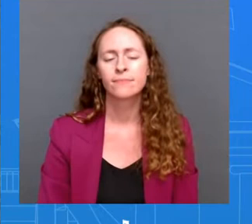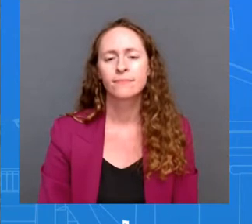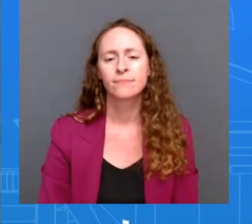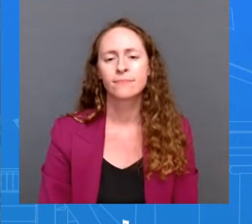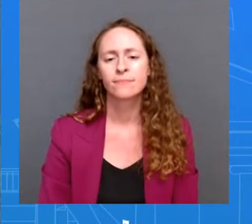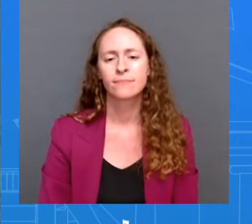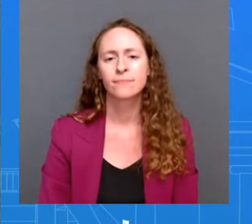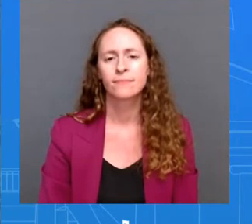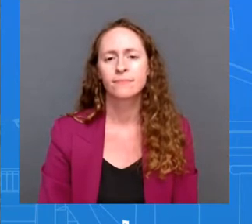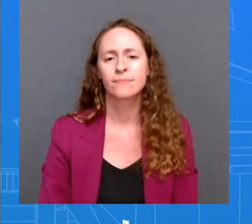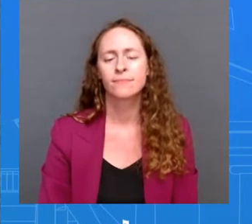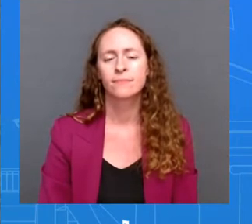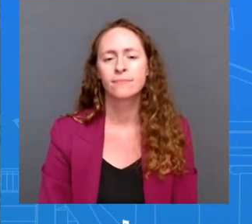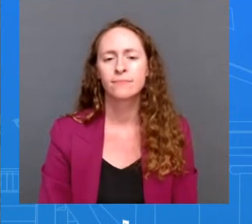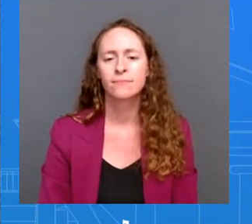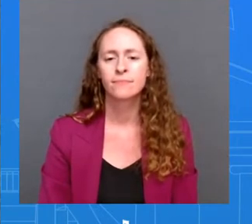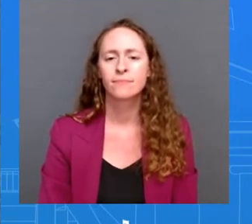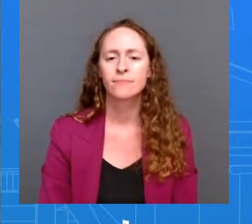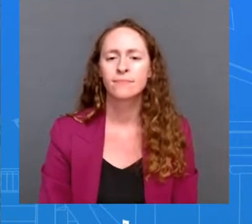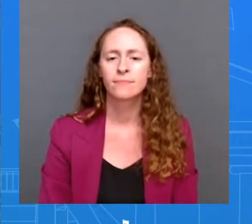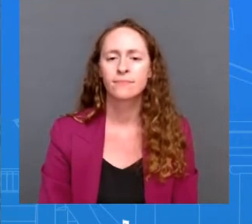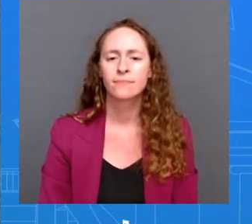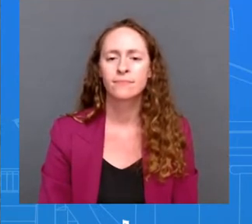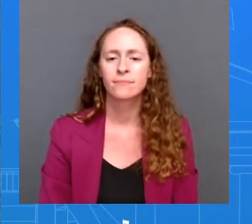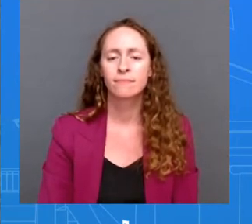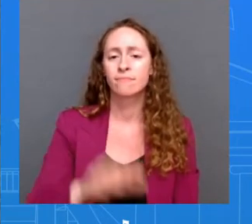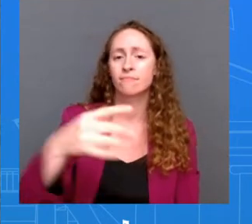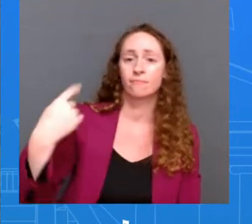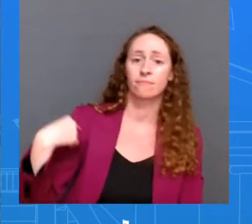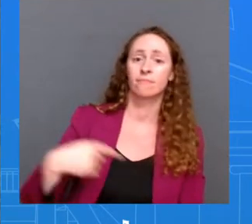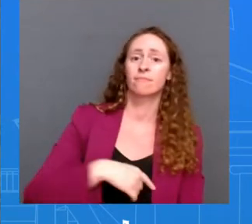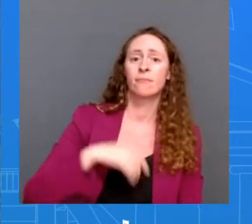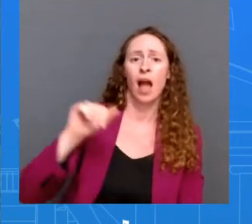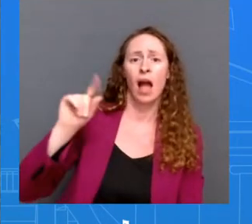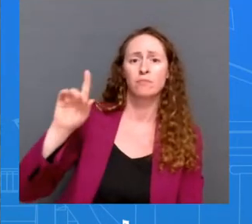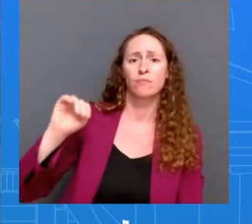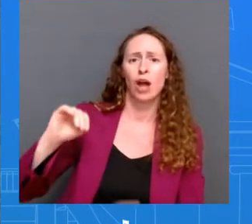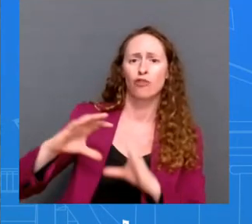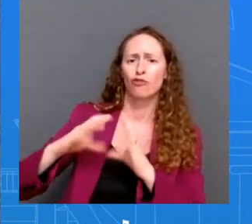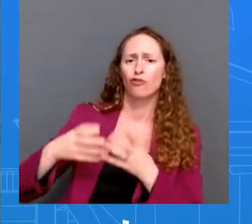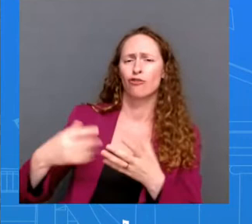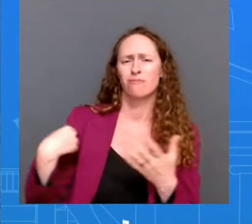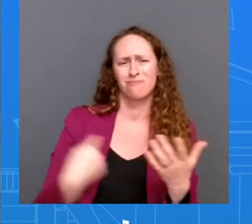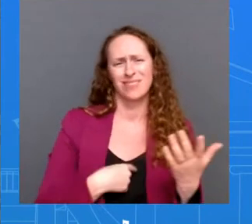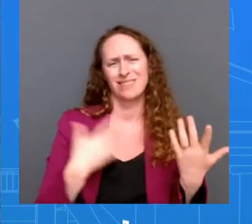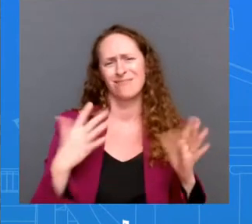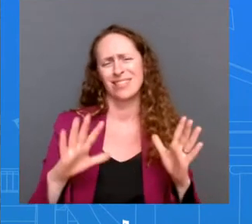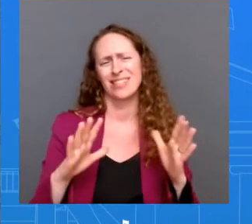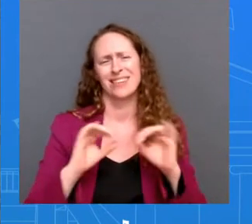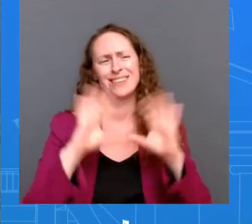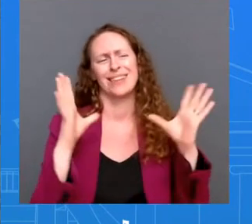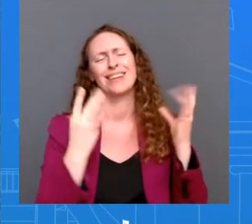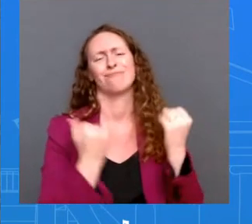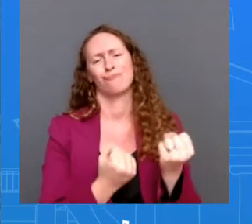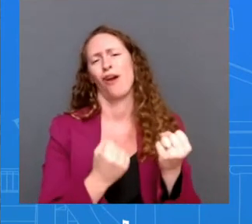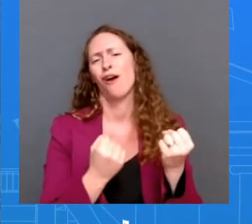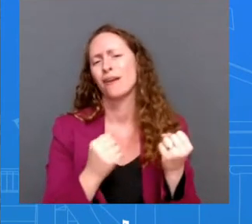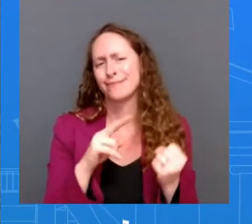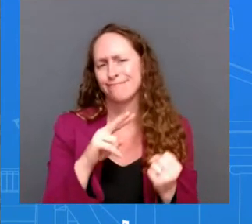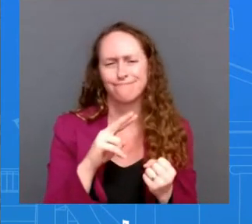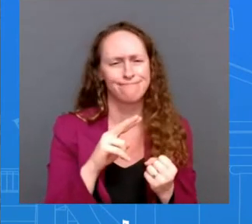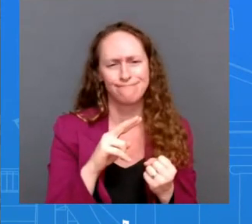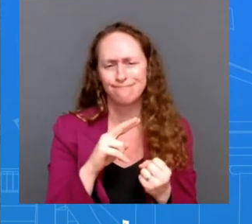Beijing's provocative actions are a significant escalation in its long-standing attempt to change the status quo.